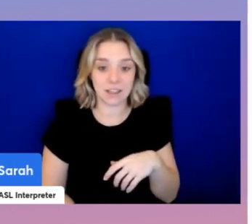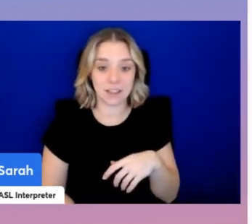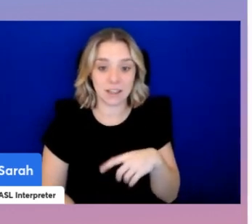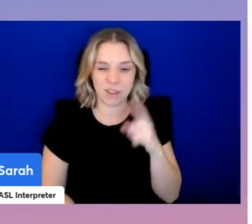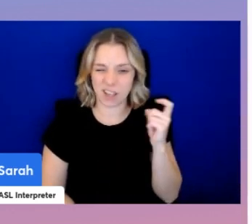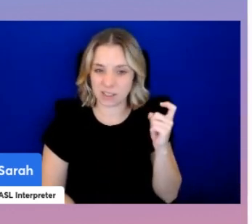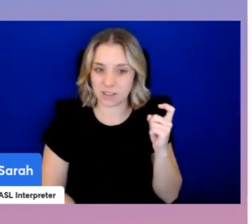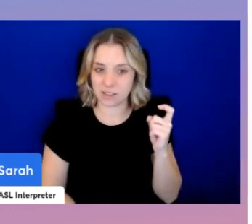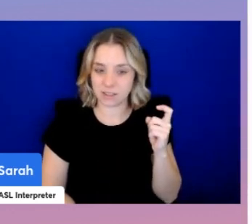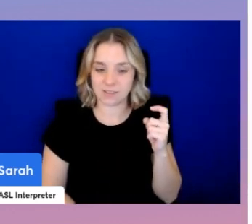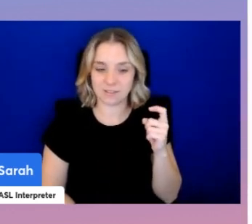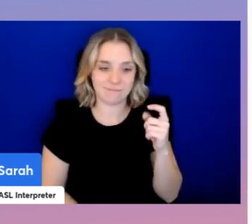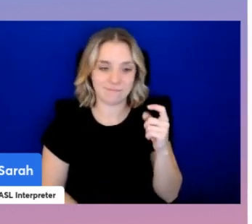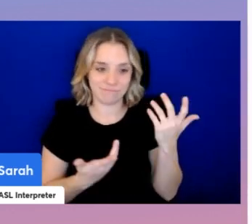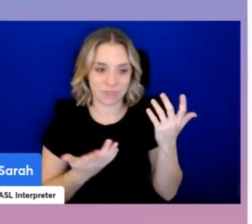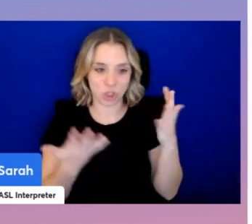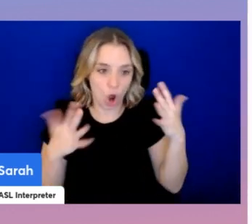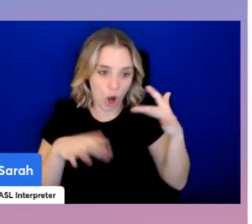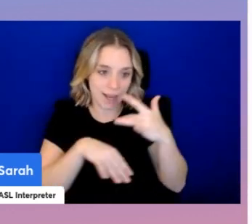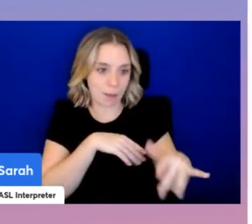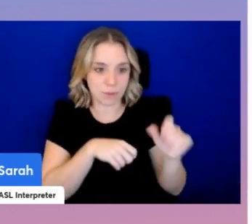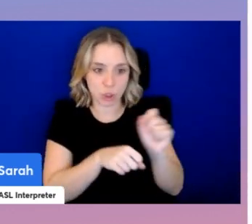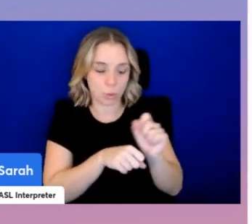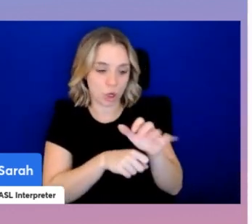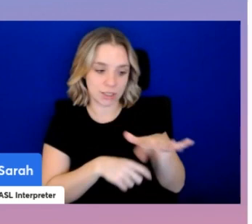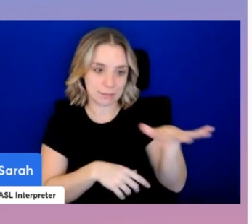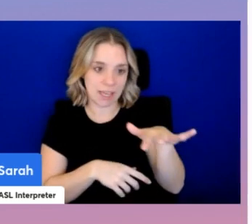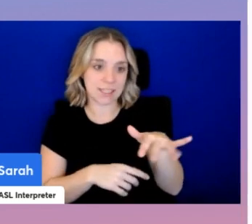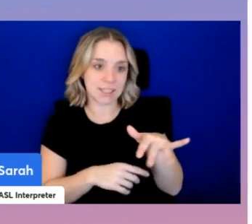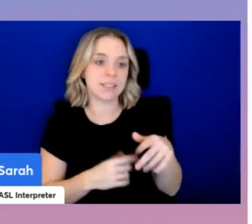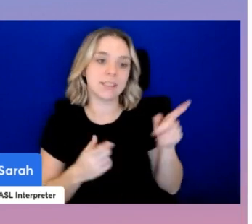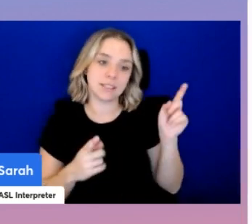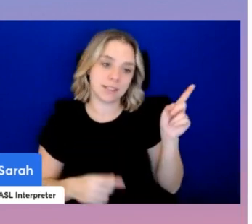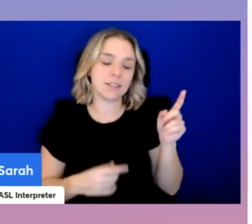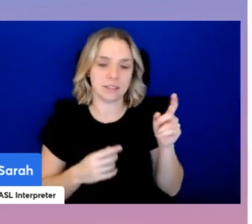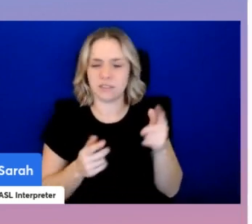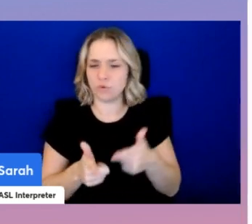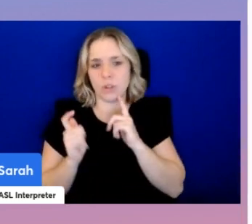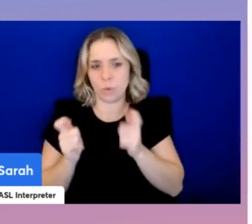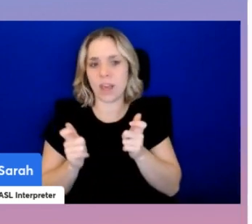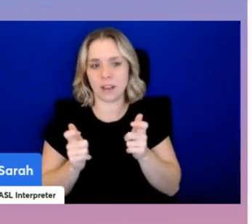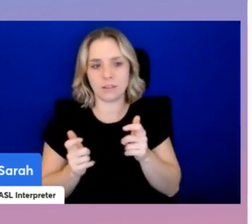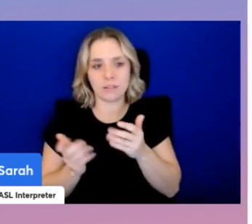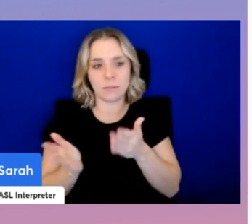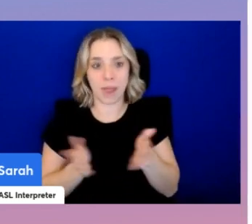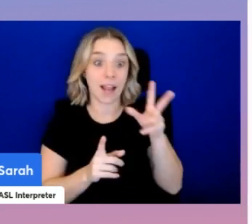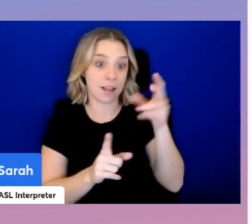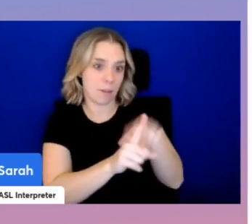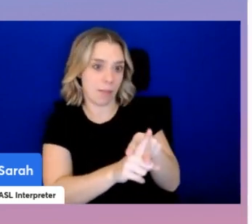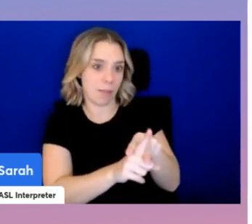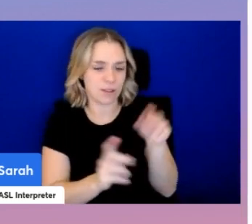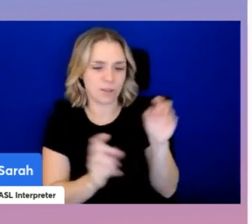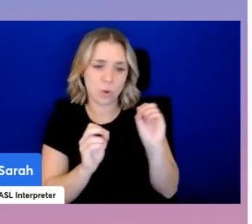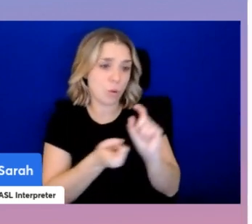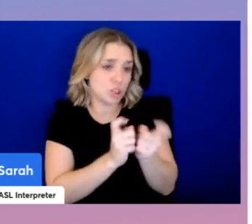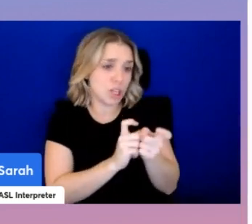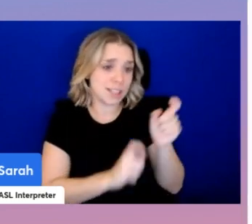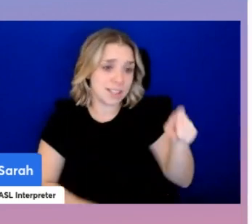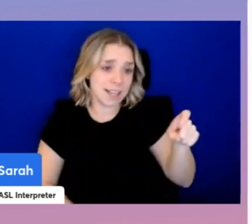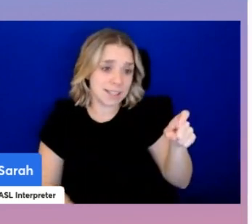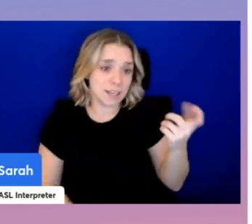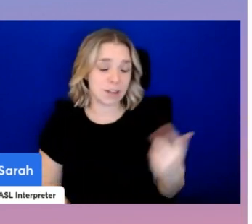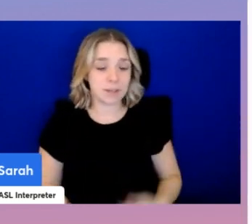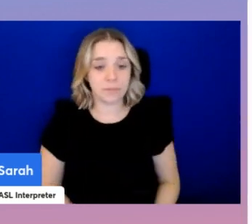because it's an empty workspace, it was already an empty workspace, it is a very quick plan and apply because no changes were necessary.